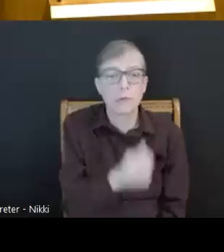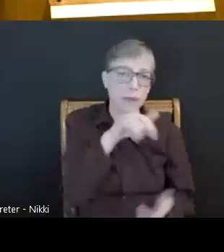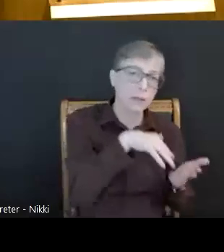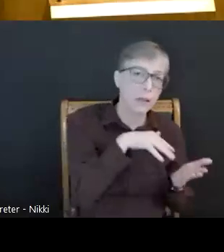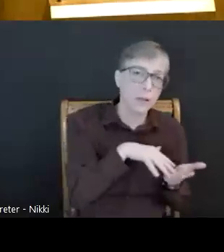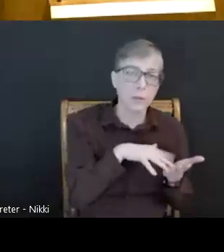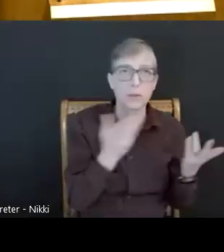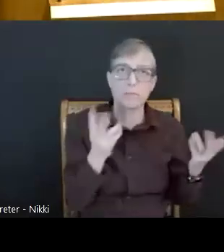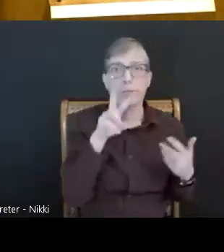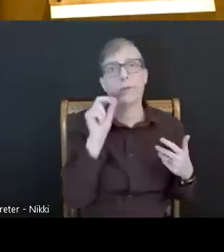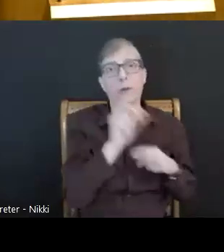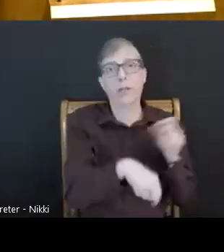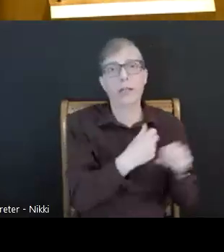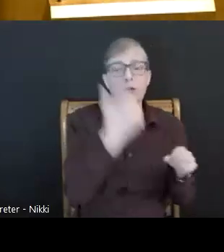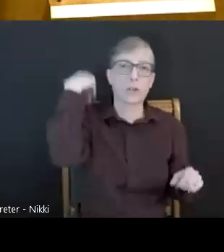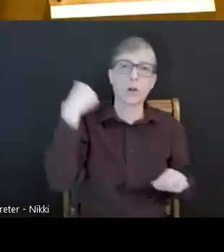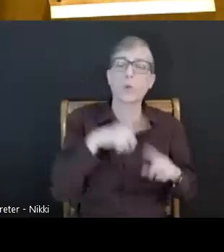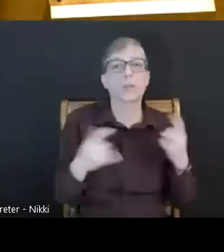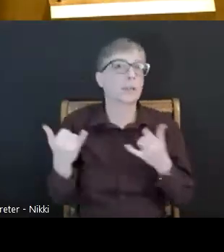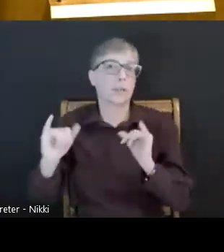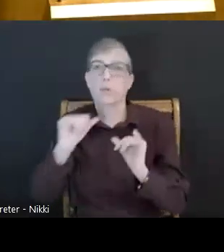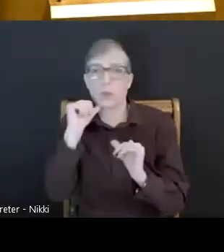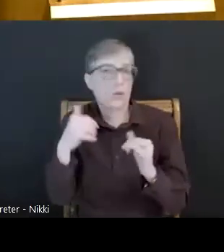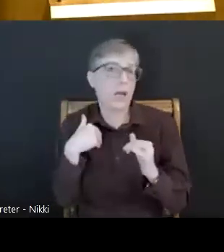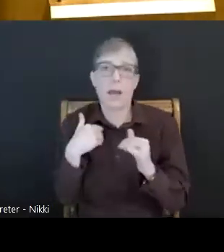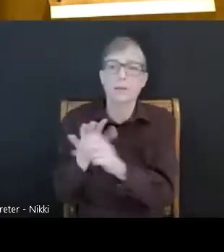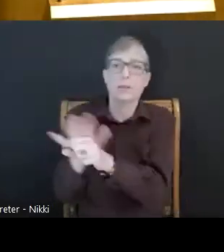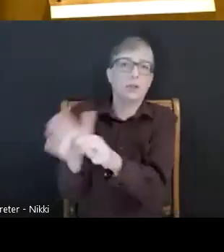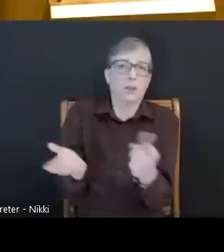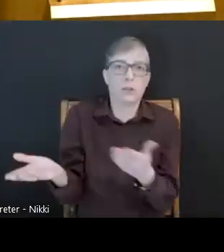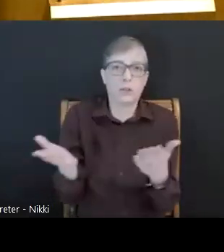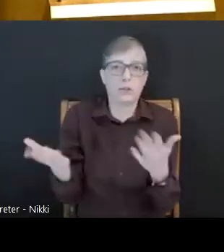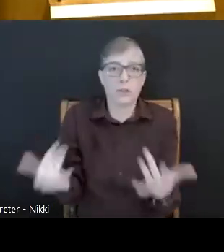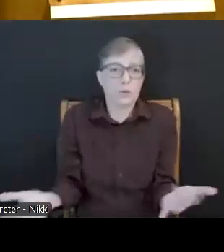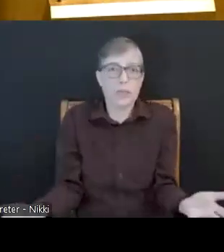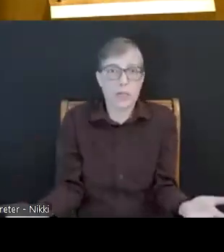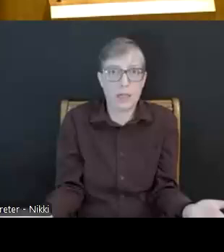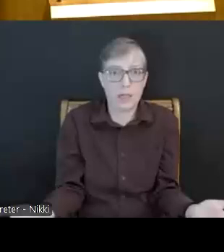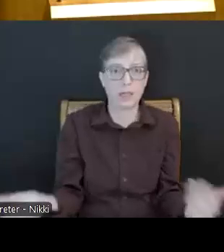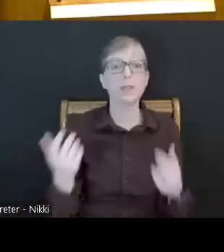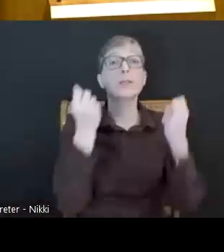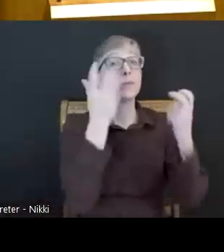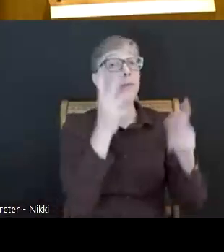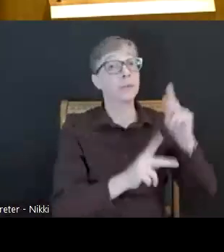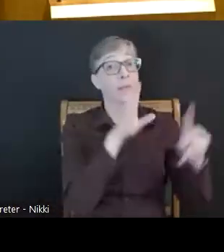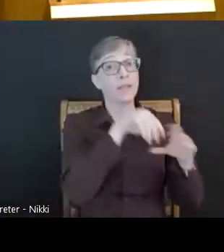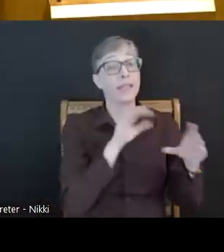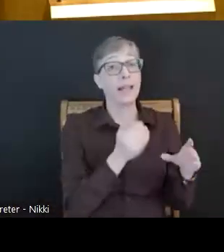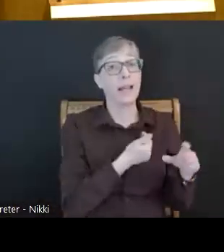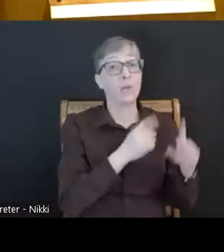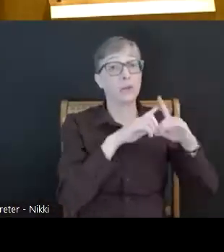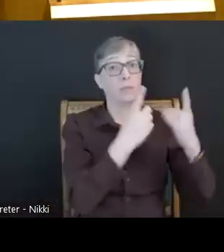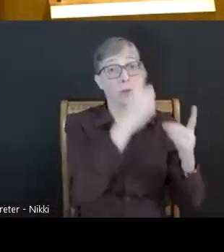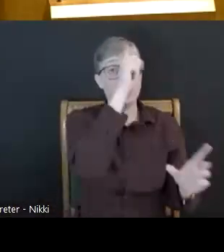I wanted to mention this because there's so many people in our department of psychiatry interested in suicide.